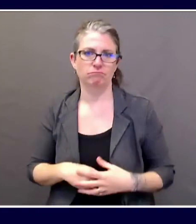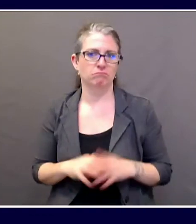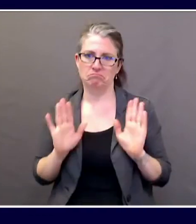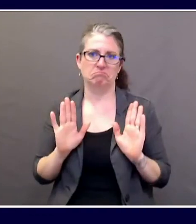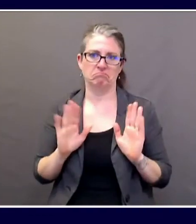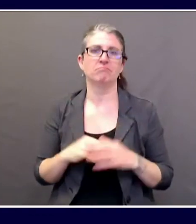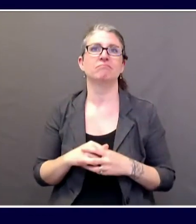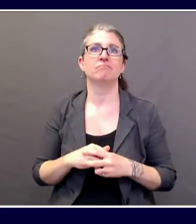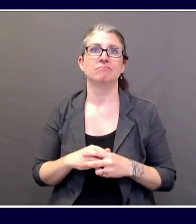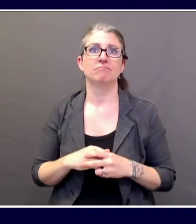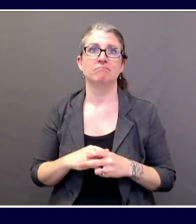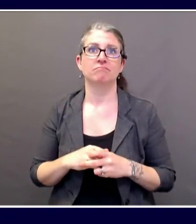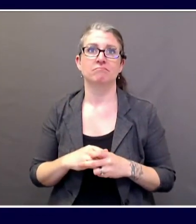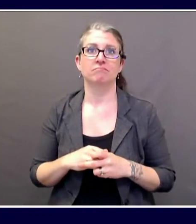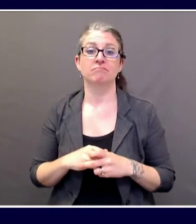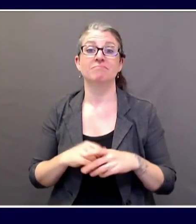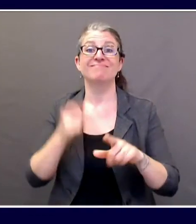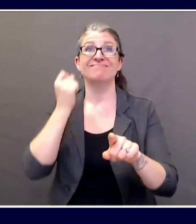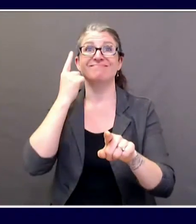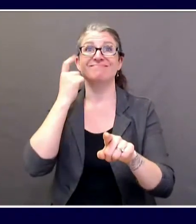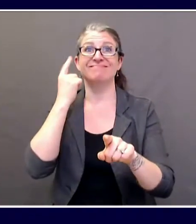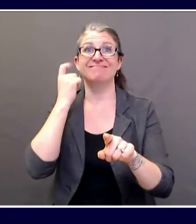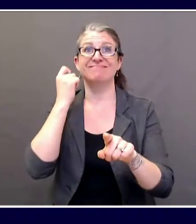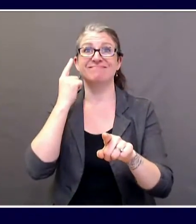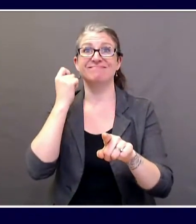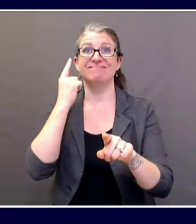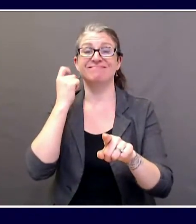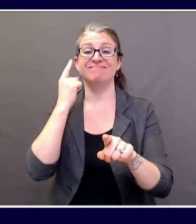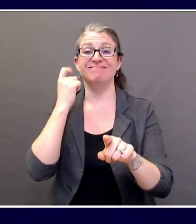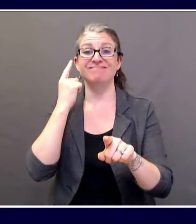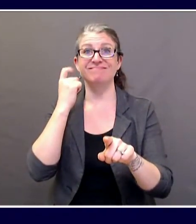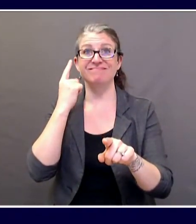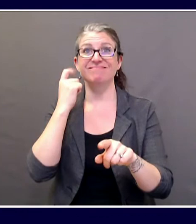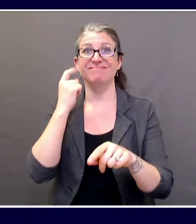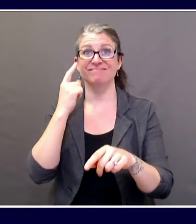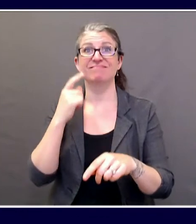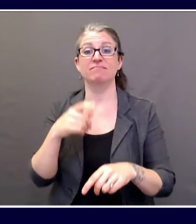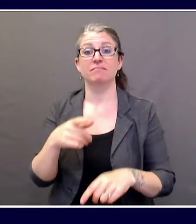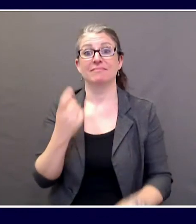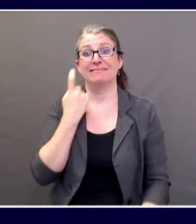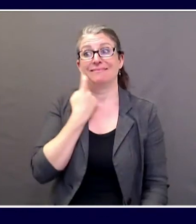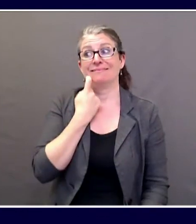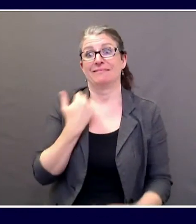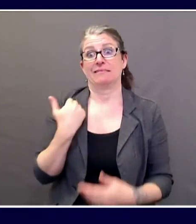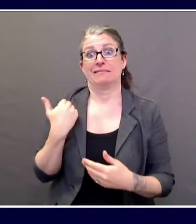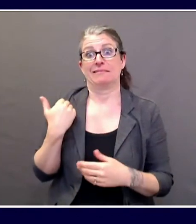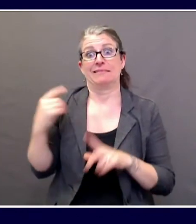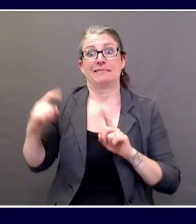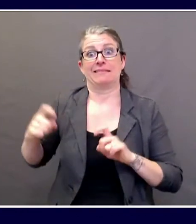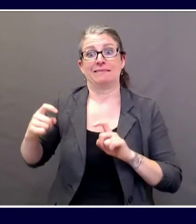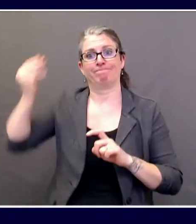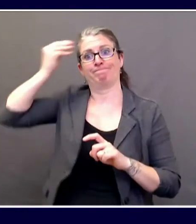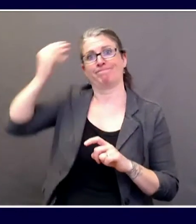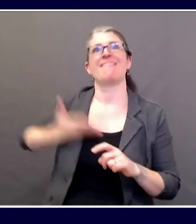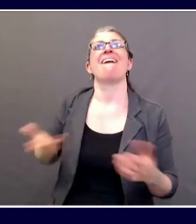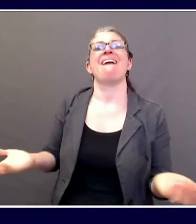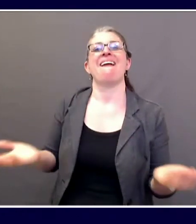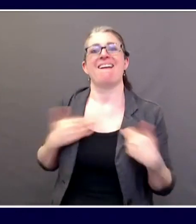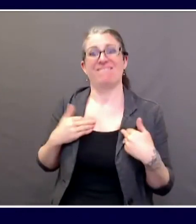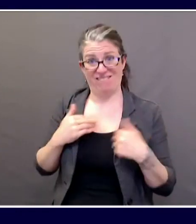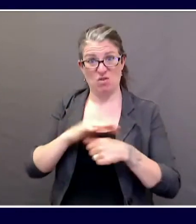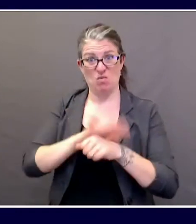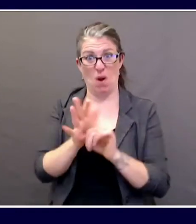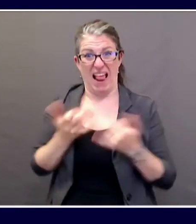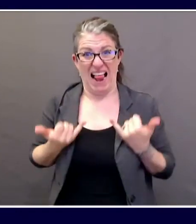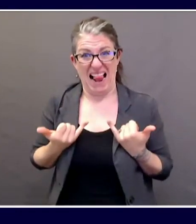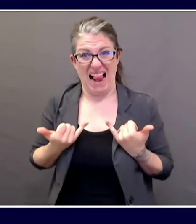And there, you should wait until you are safely out of isolation, partly so you don't risk infecting anybody. There's another